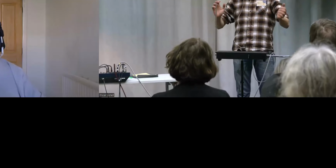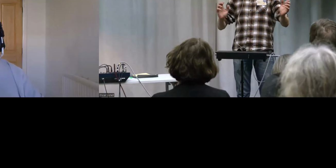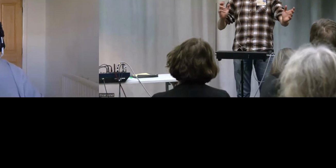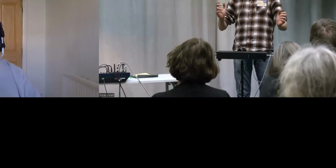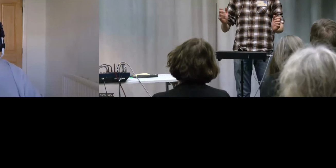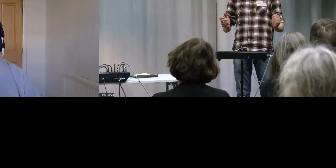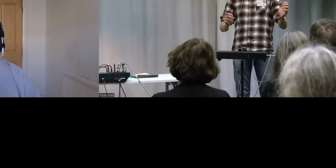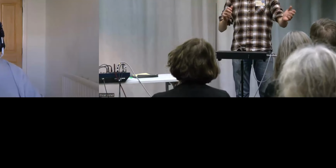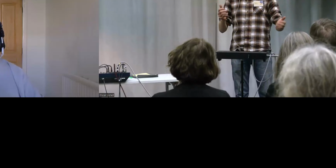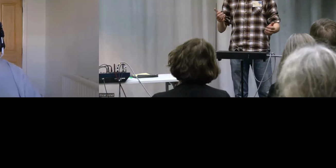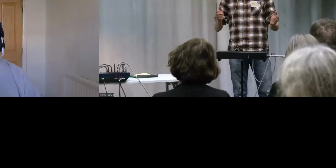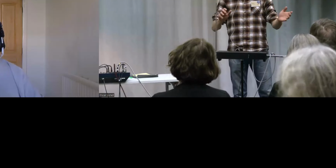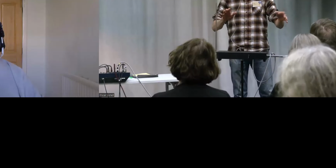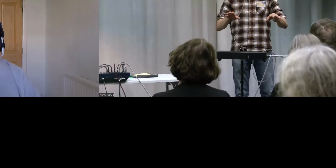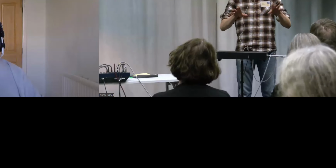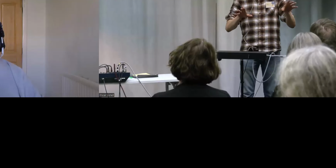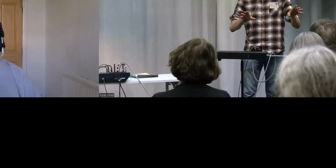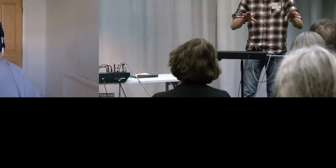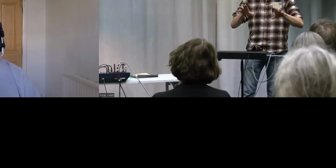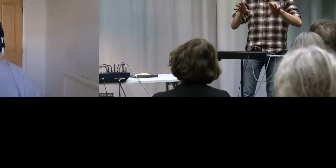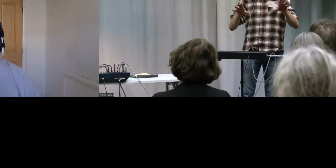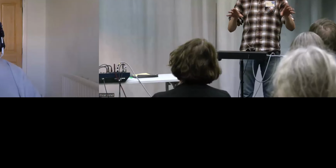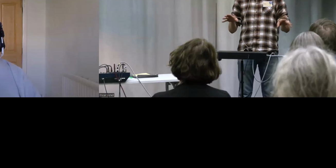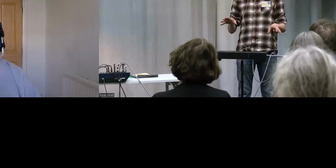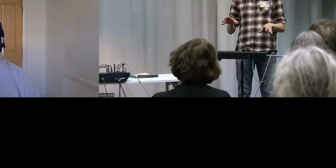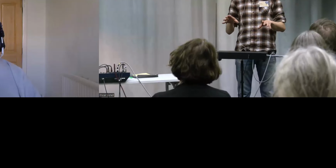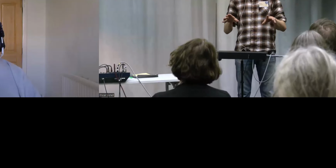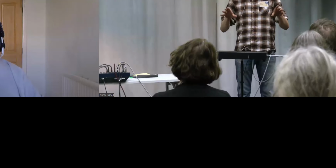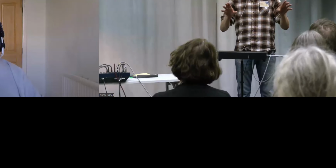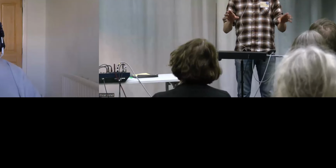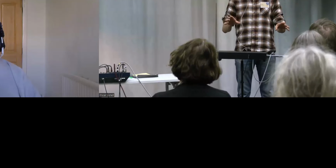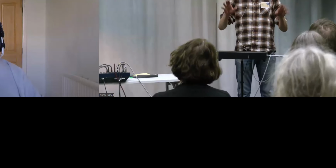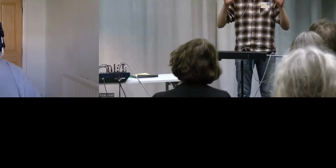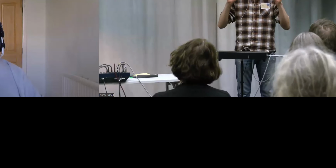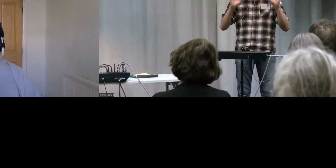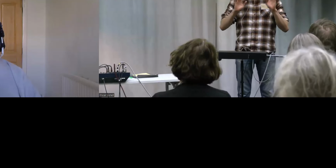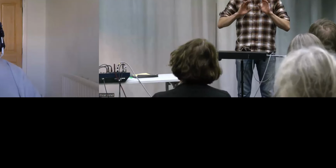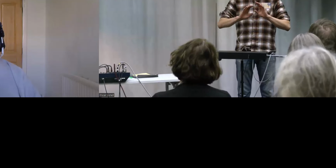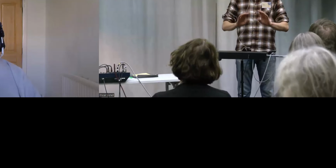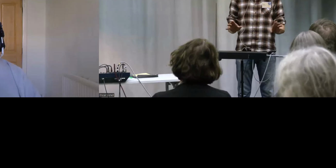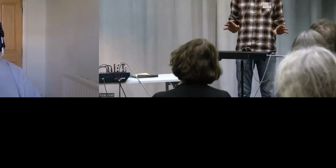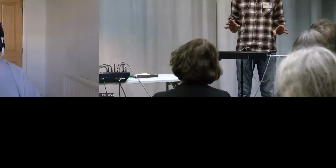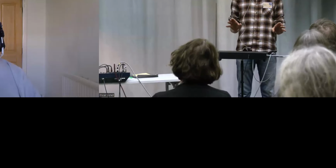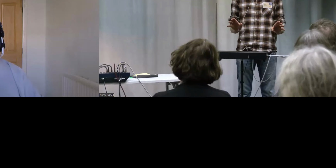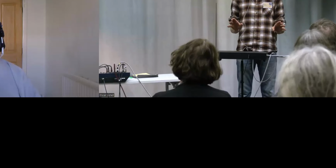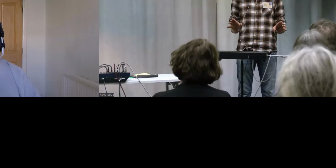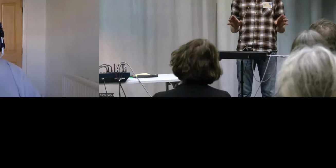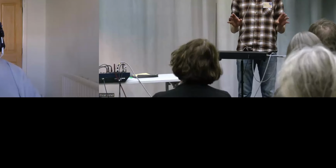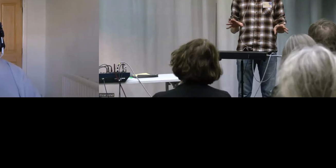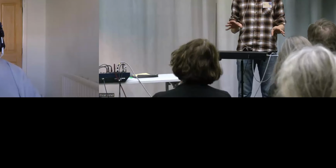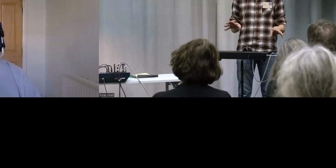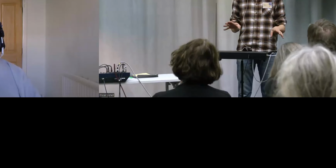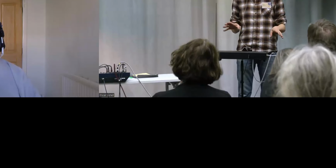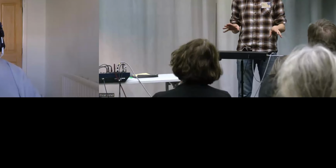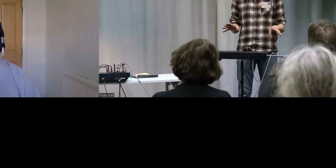are handling it like Clara Rockmore or one of those masters. But still, there is the exploration,